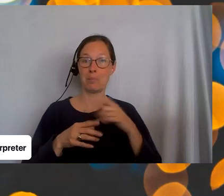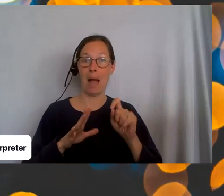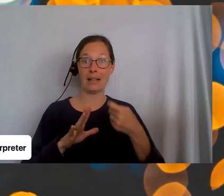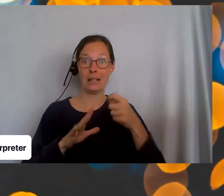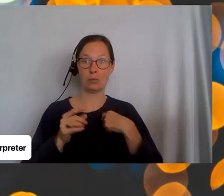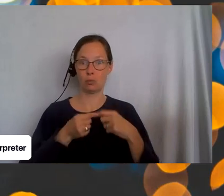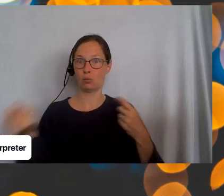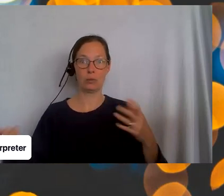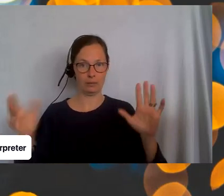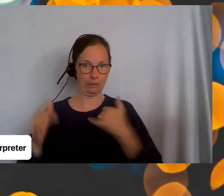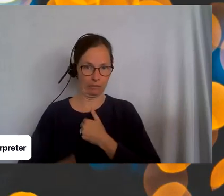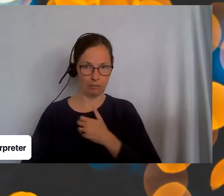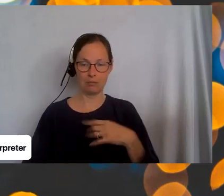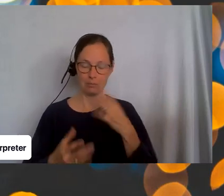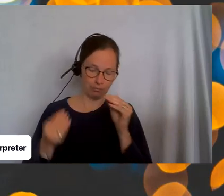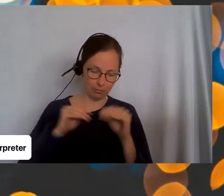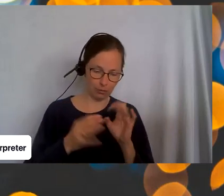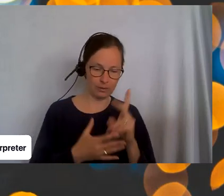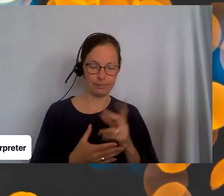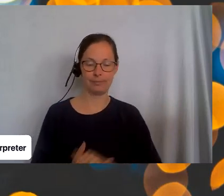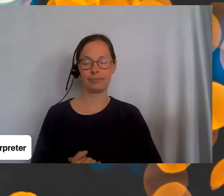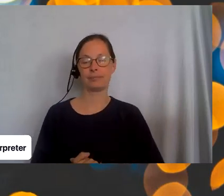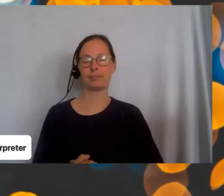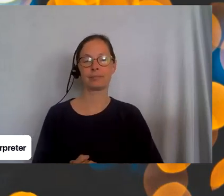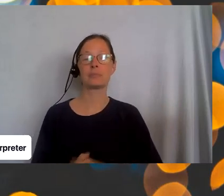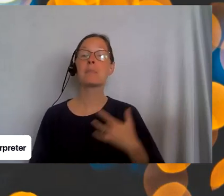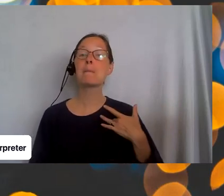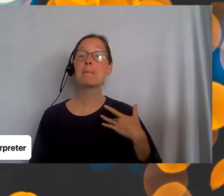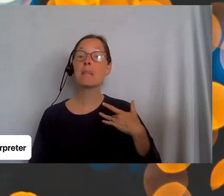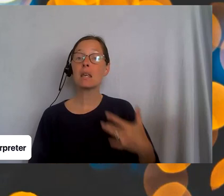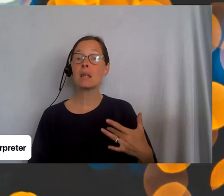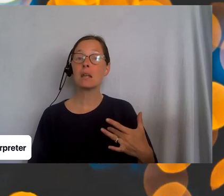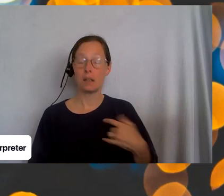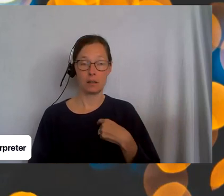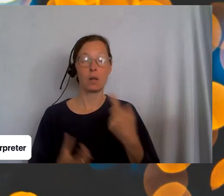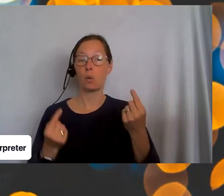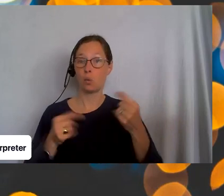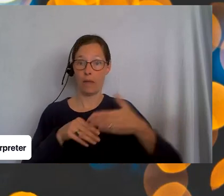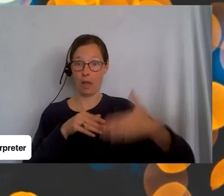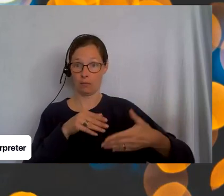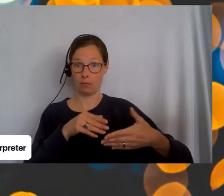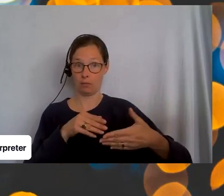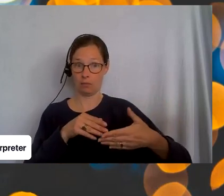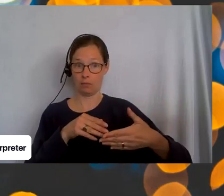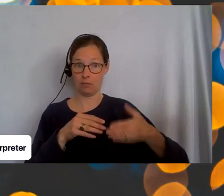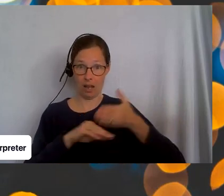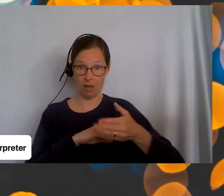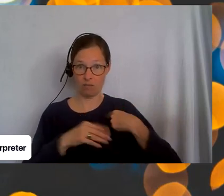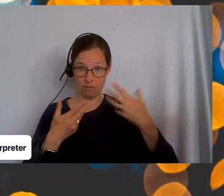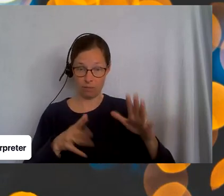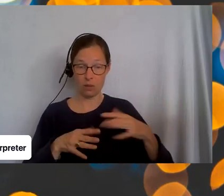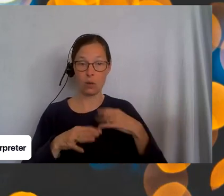I'll put that right back on my needle. I usually, here's what I do at the end. I pull it